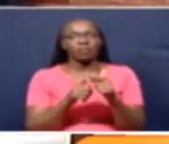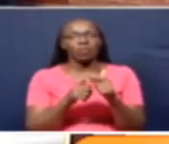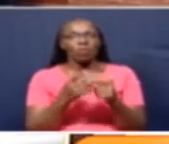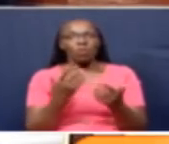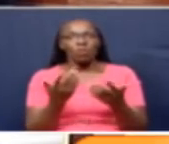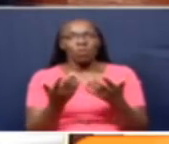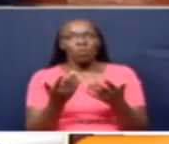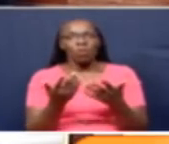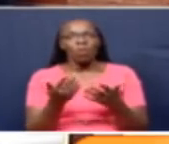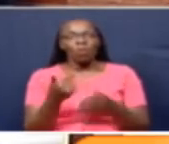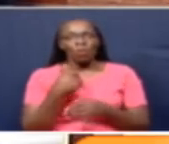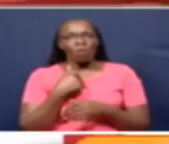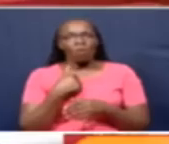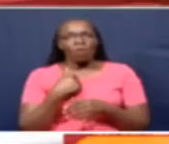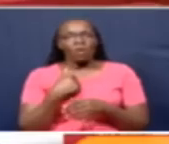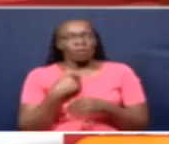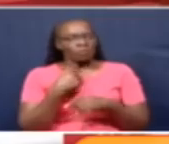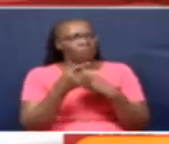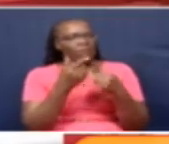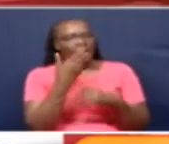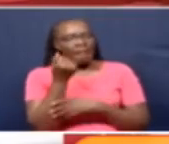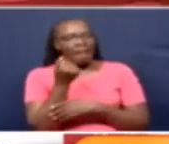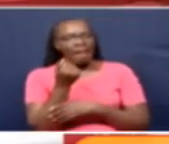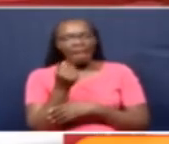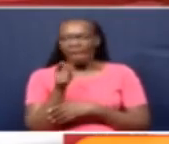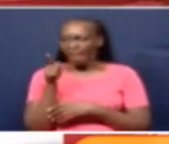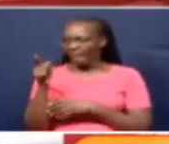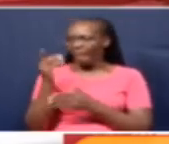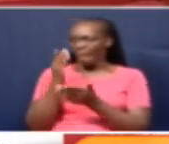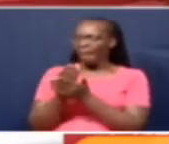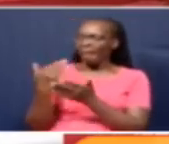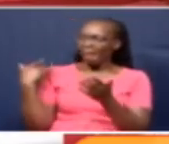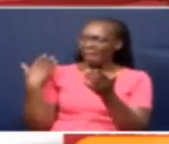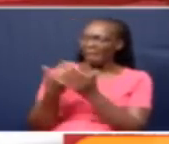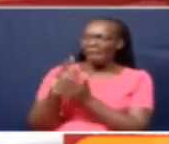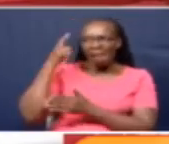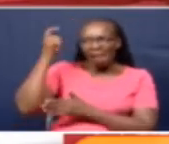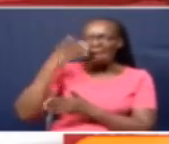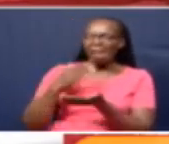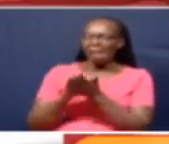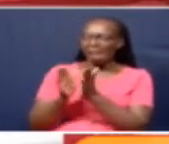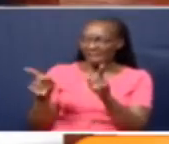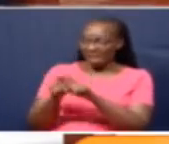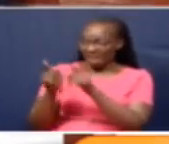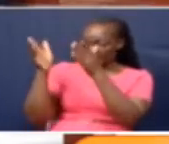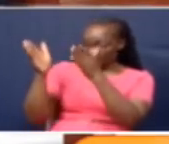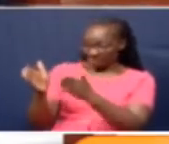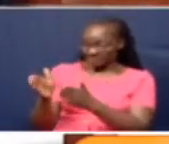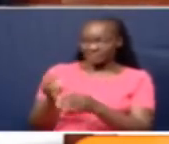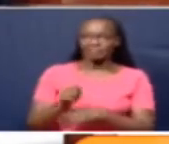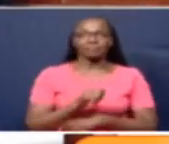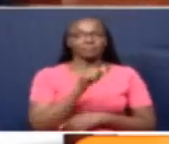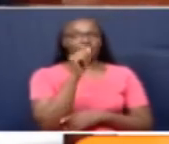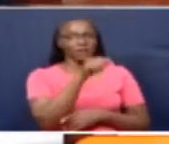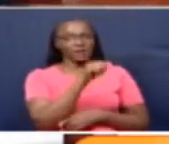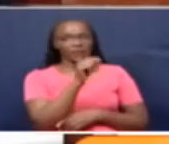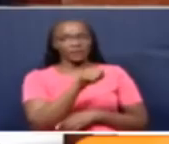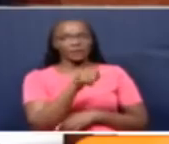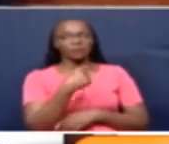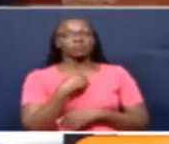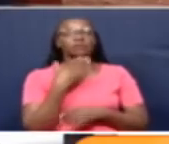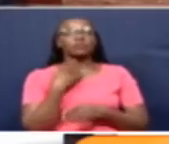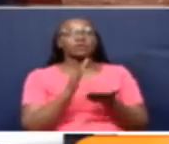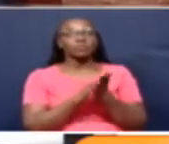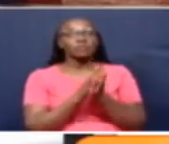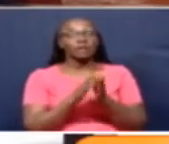So I met him. Did you want to be like him? Is that obviously? Yeah, I did. Yeah. Talent wise, the man is too good. It's like I want to be like my,